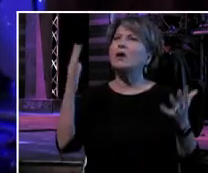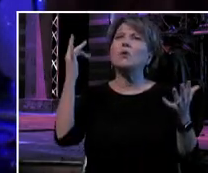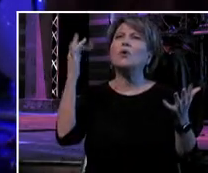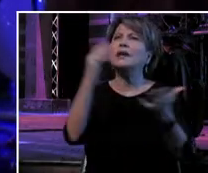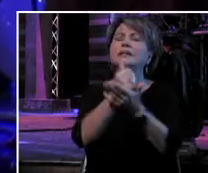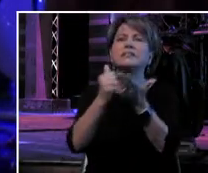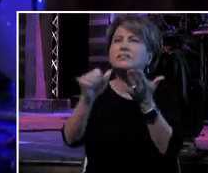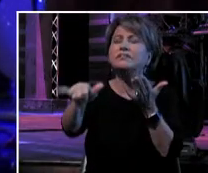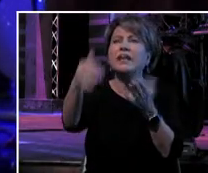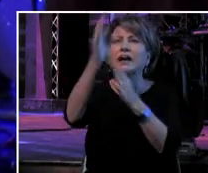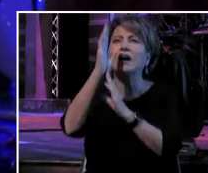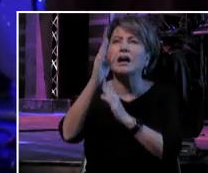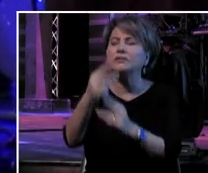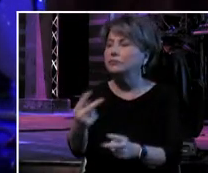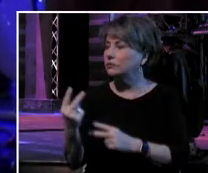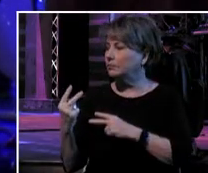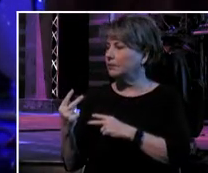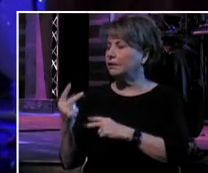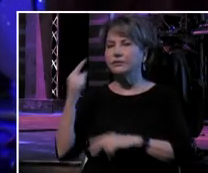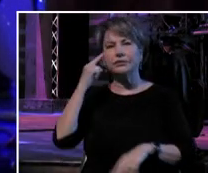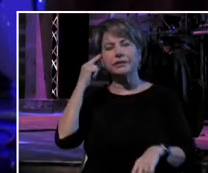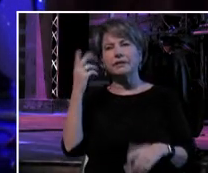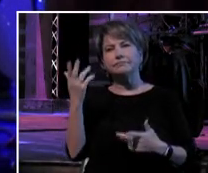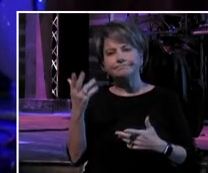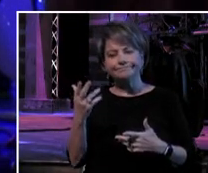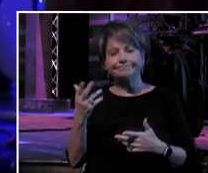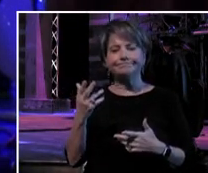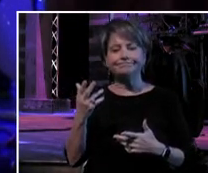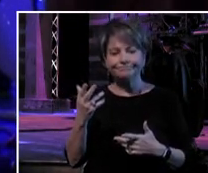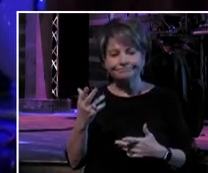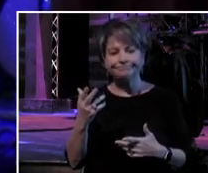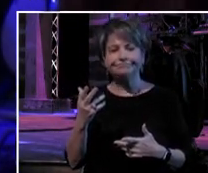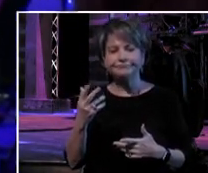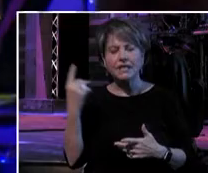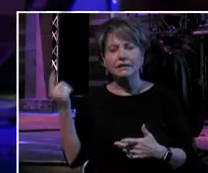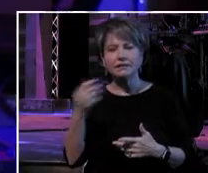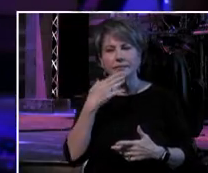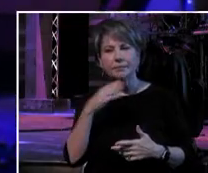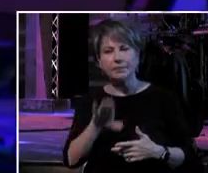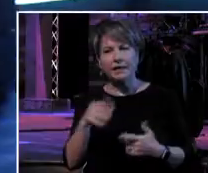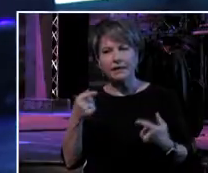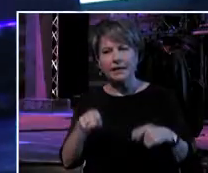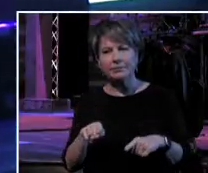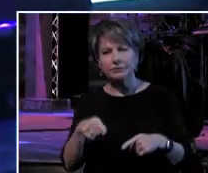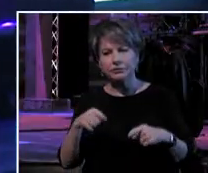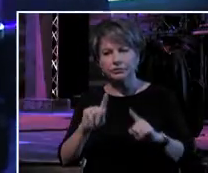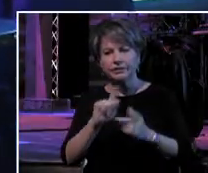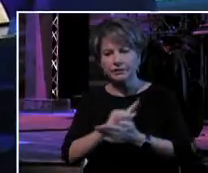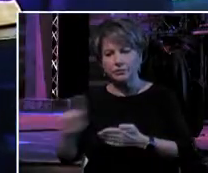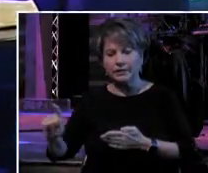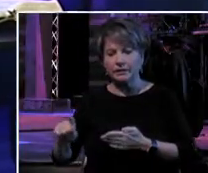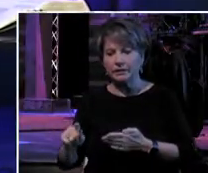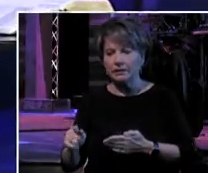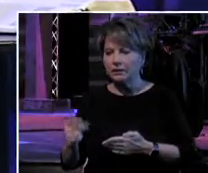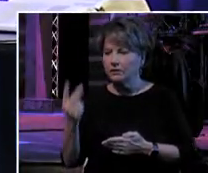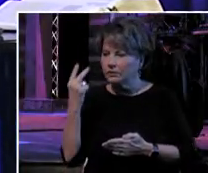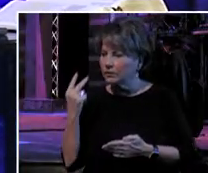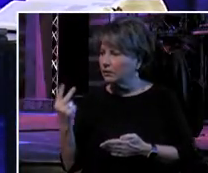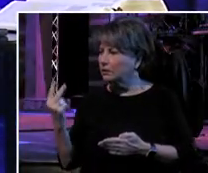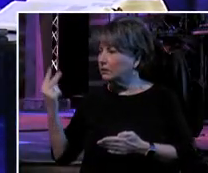And you look back and you go and you think. When something bad happens to you in a week, you look at the previous week. And